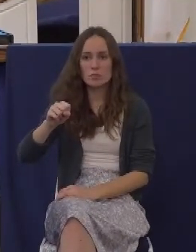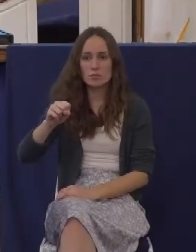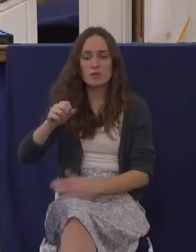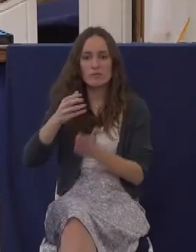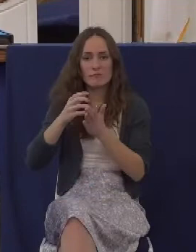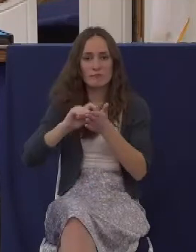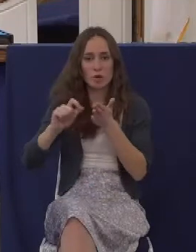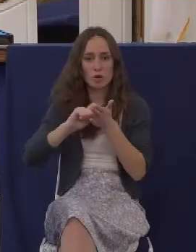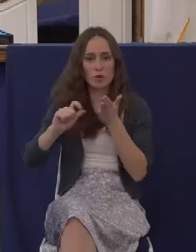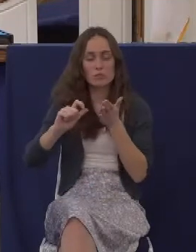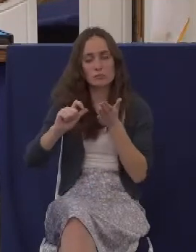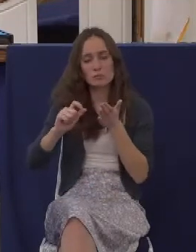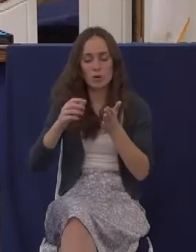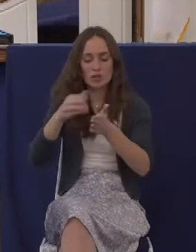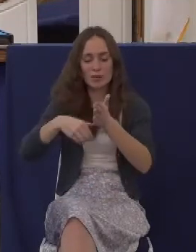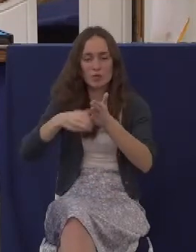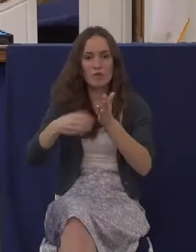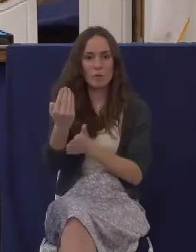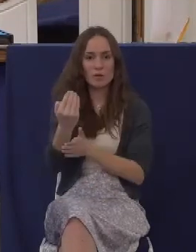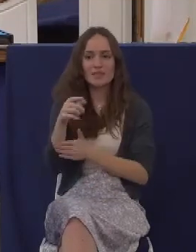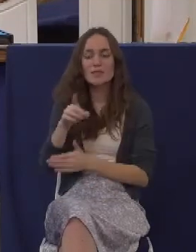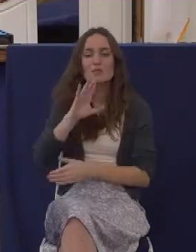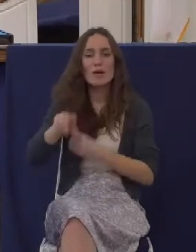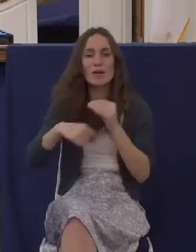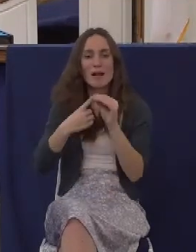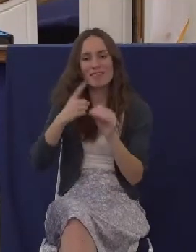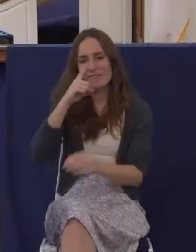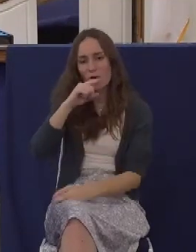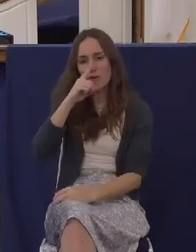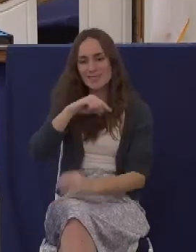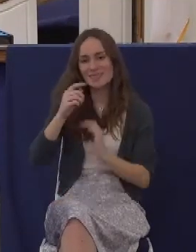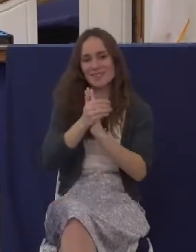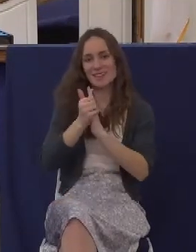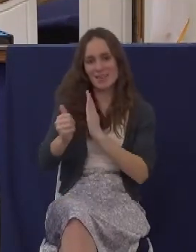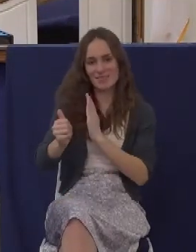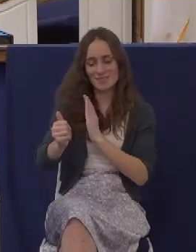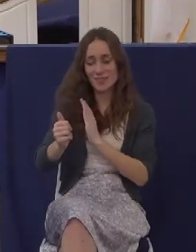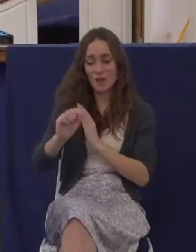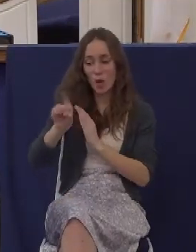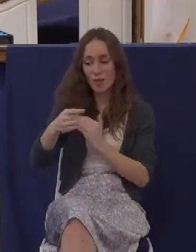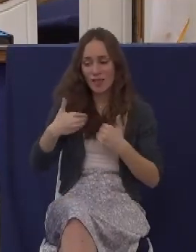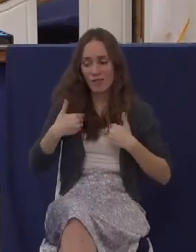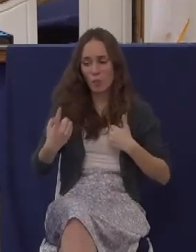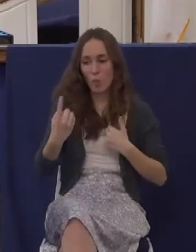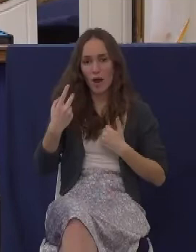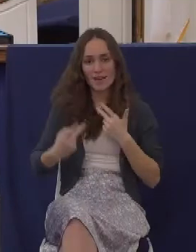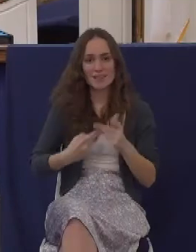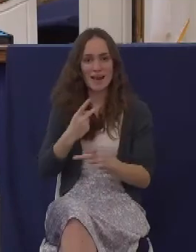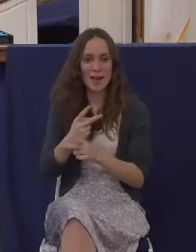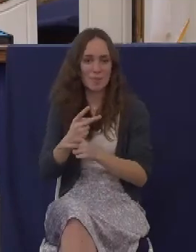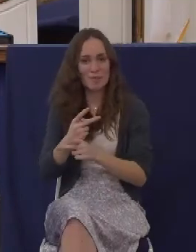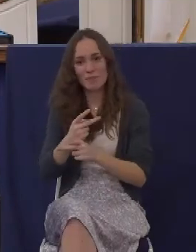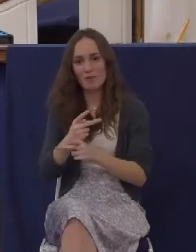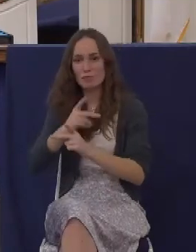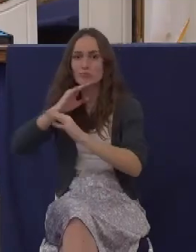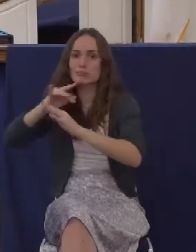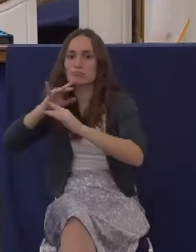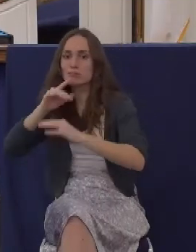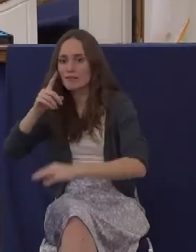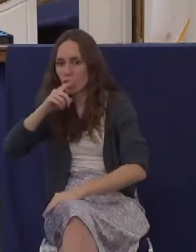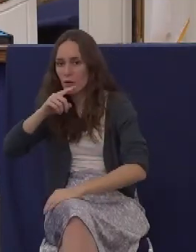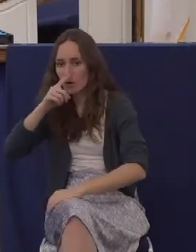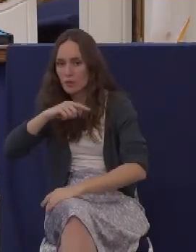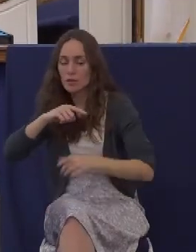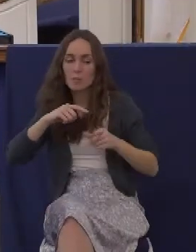he's talking about the false gift because there's only one kind of gibberish. Whenever he uses the word tongues plural, he's talking about the real gift because there are